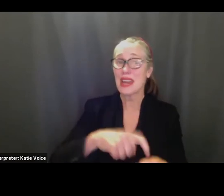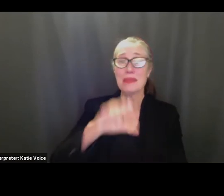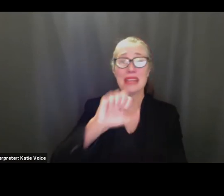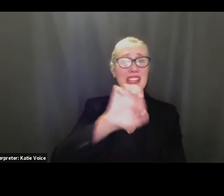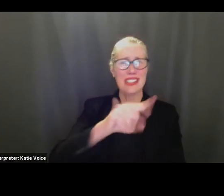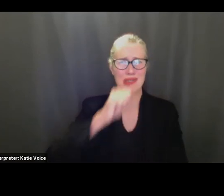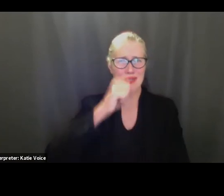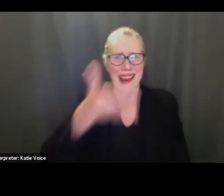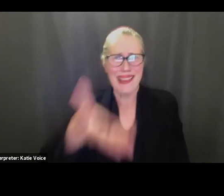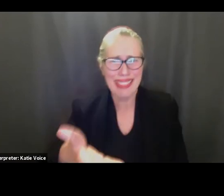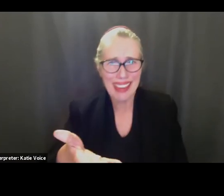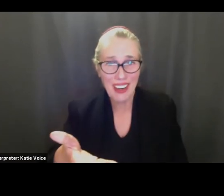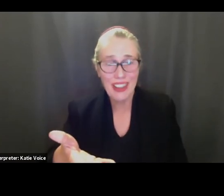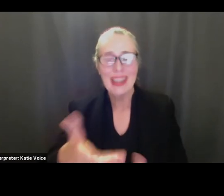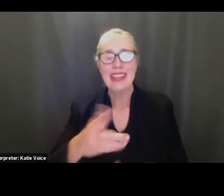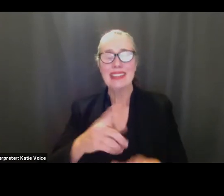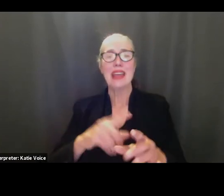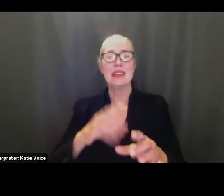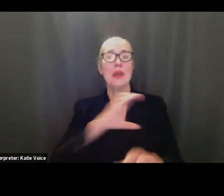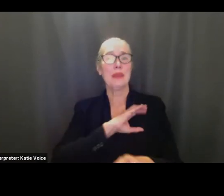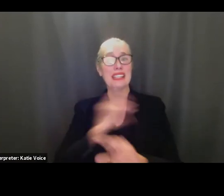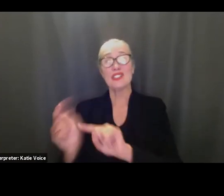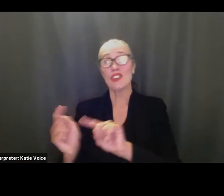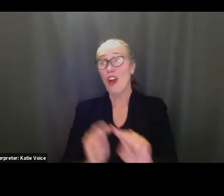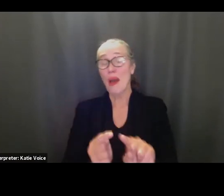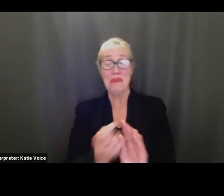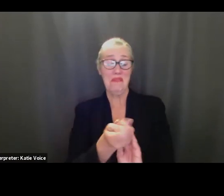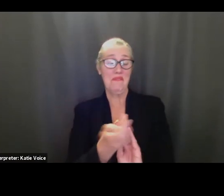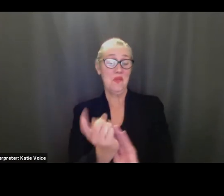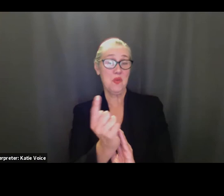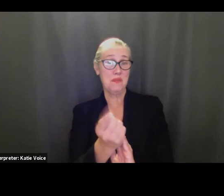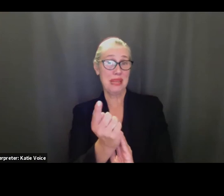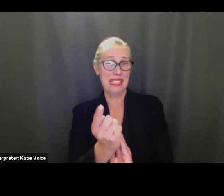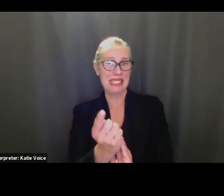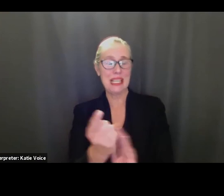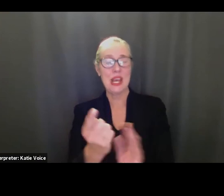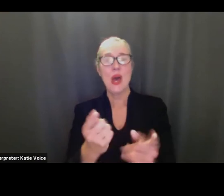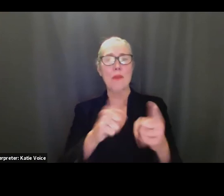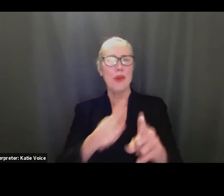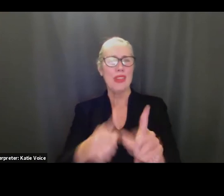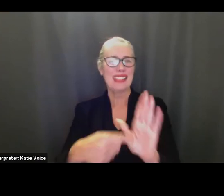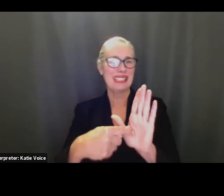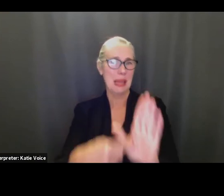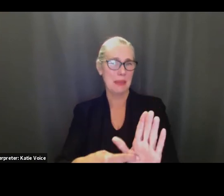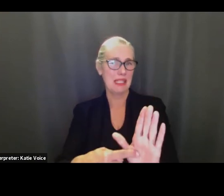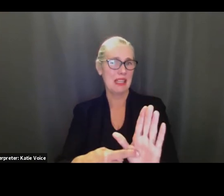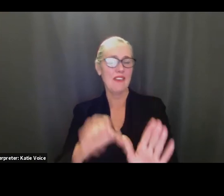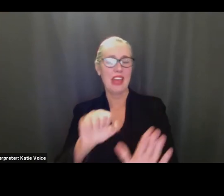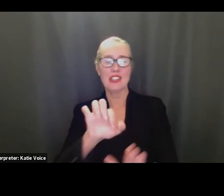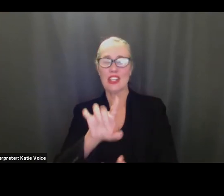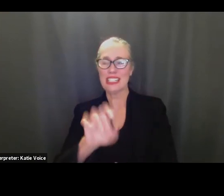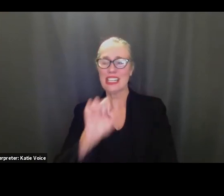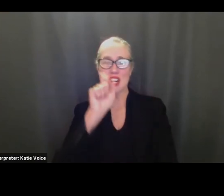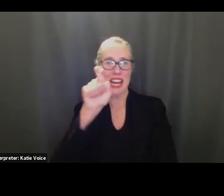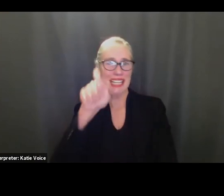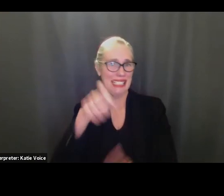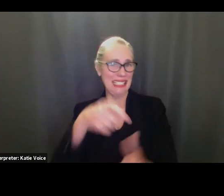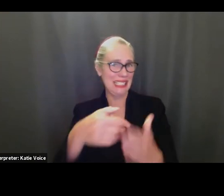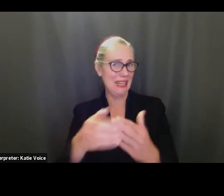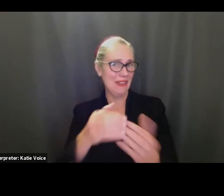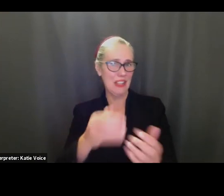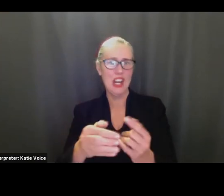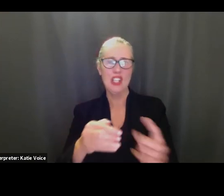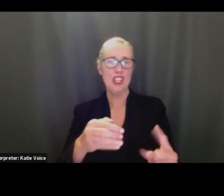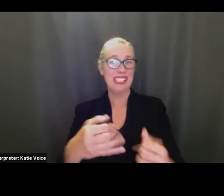even there and yet the police were able to come within minutes both of those instances are just examples of how srds are not needed even just patrolling